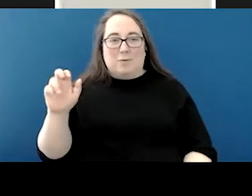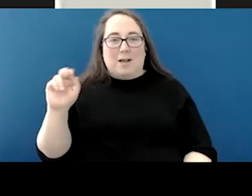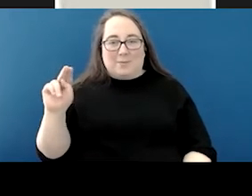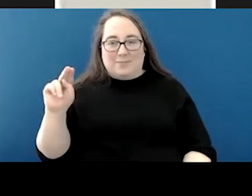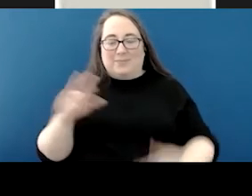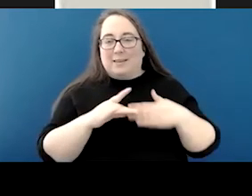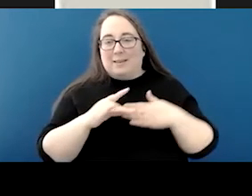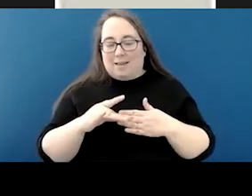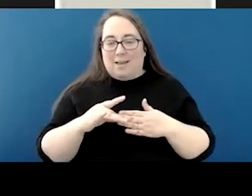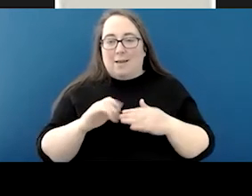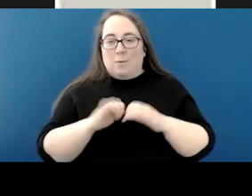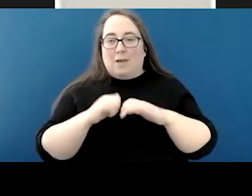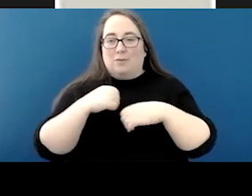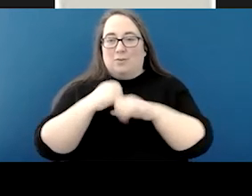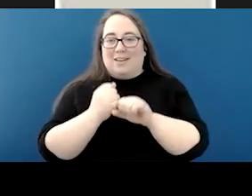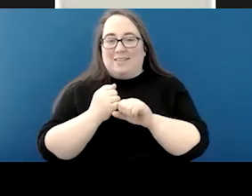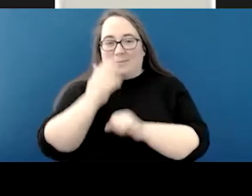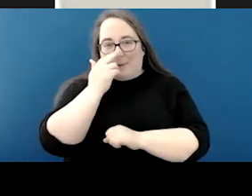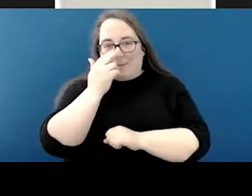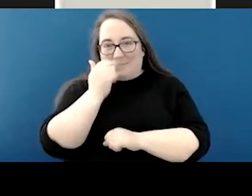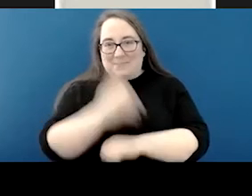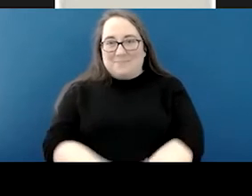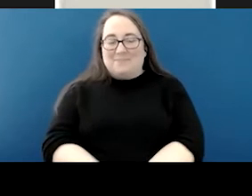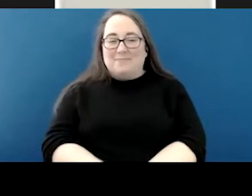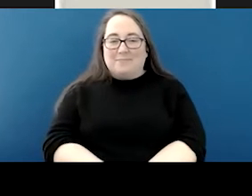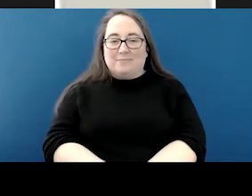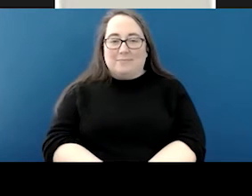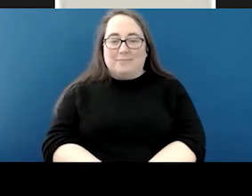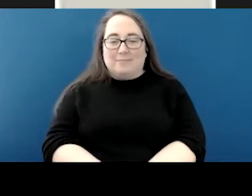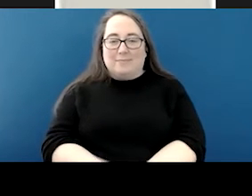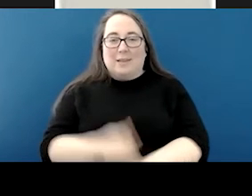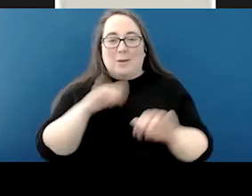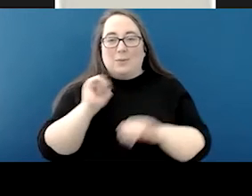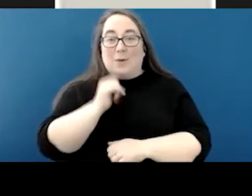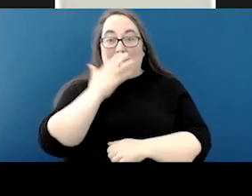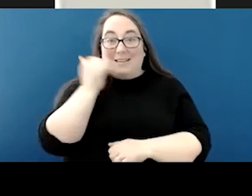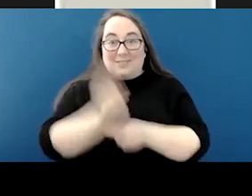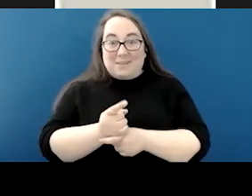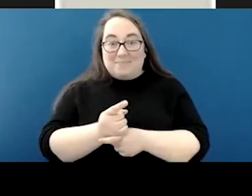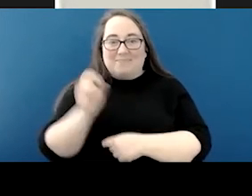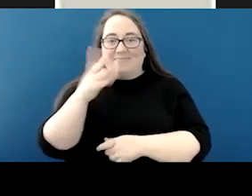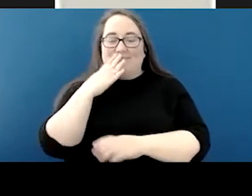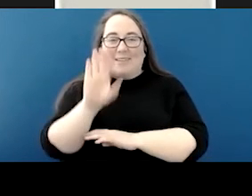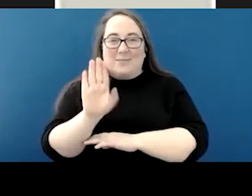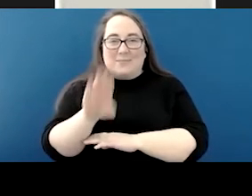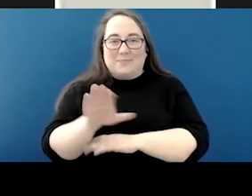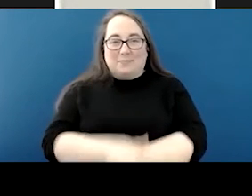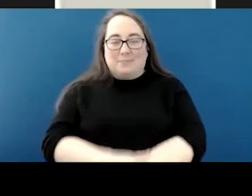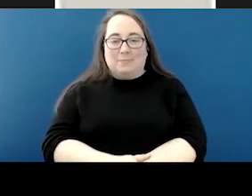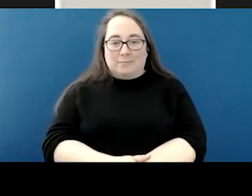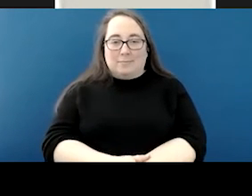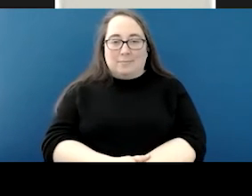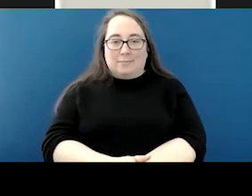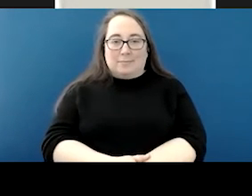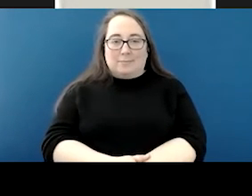guide in how to create one's own comic. Hey, we're going to do our best, right? All right, good afternoon, everyone. I'm glad everybody was